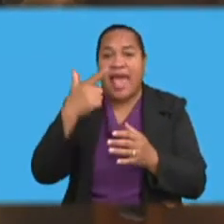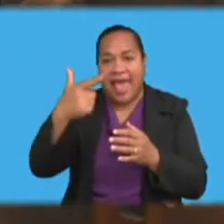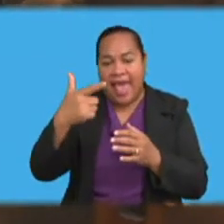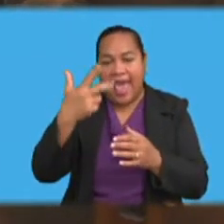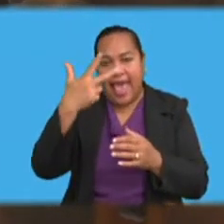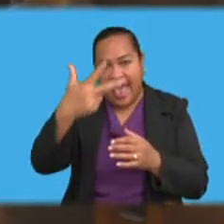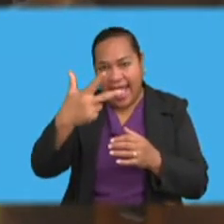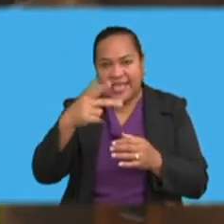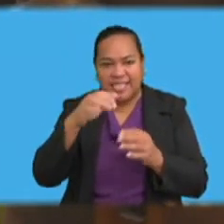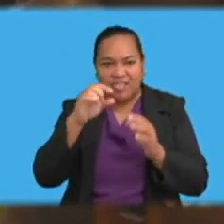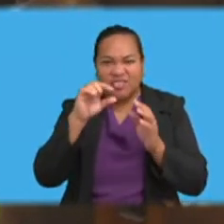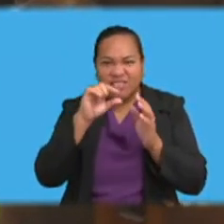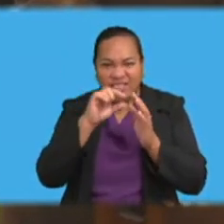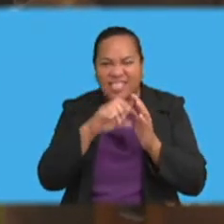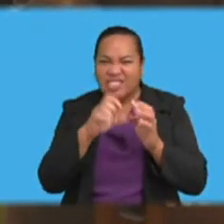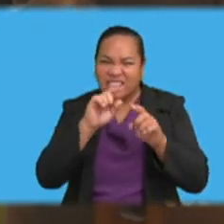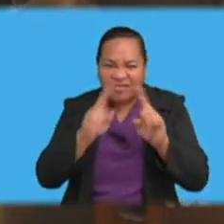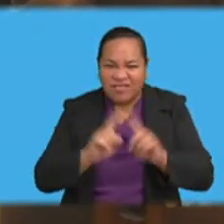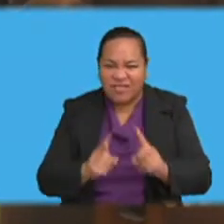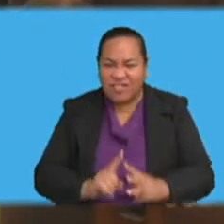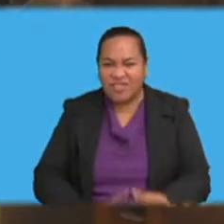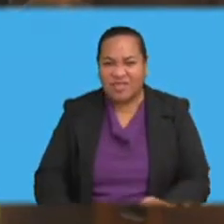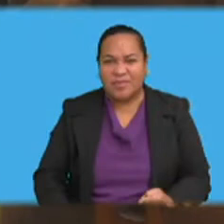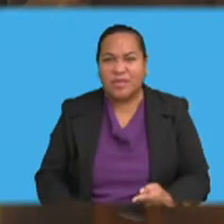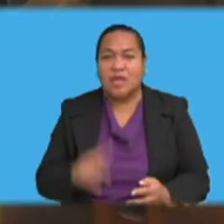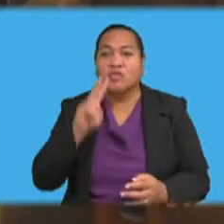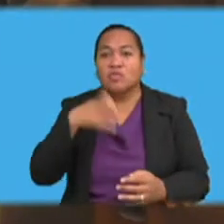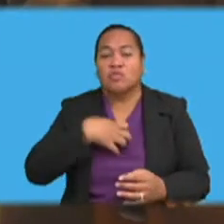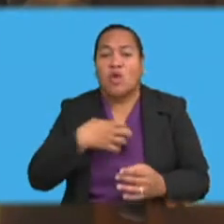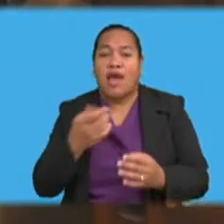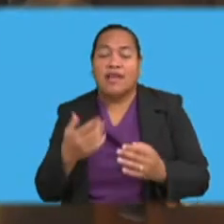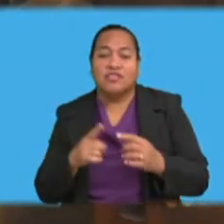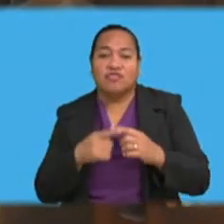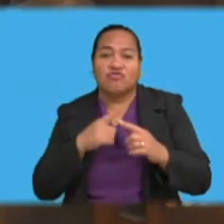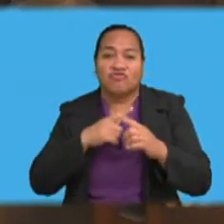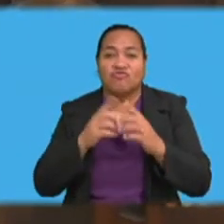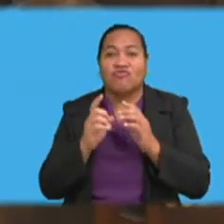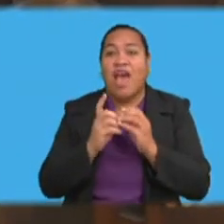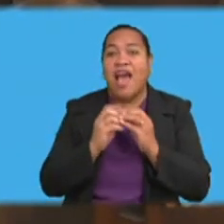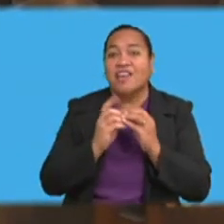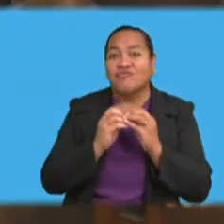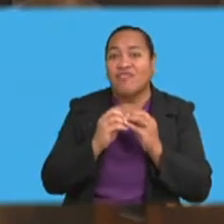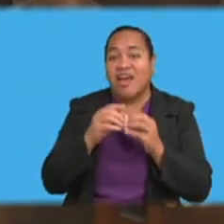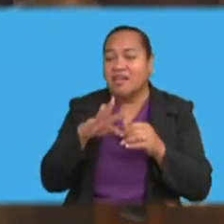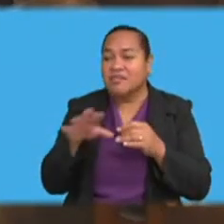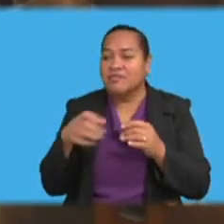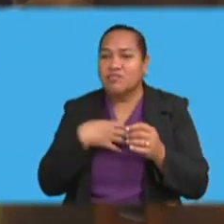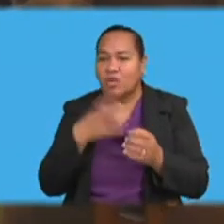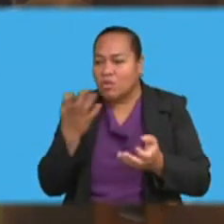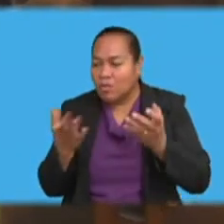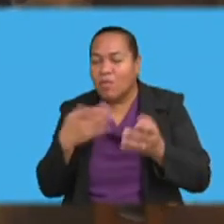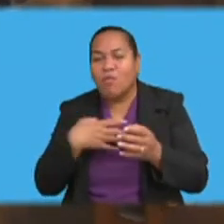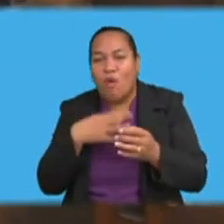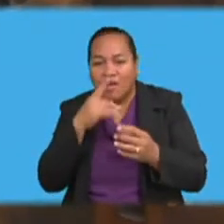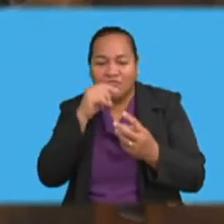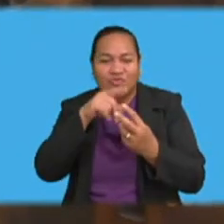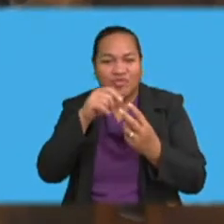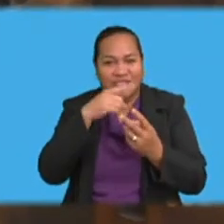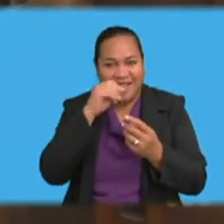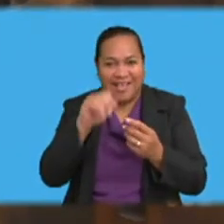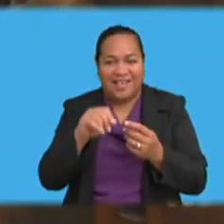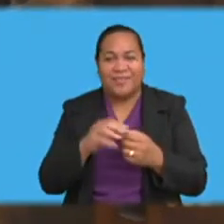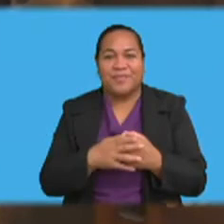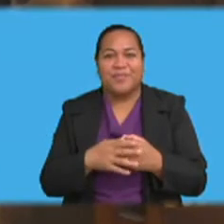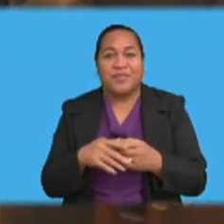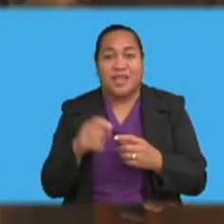than what was promised to Fijians who have for a very long time demanded access to greater content choices. The channels included,